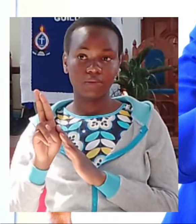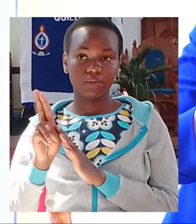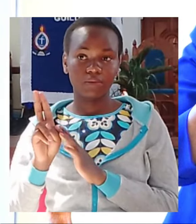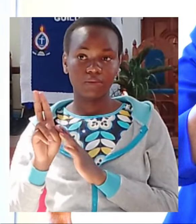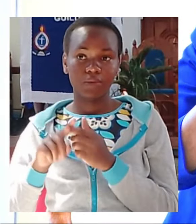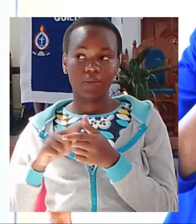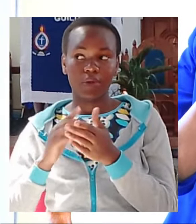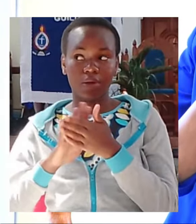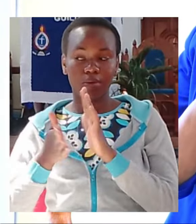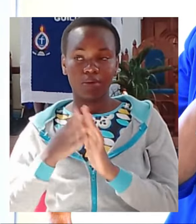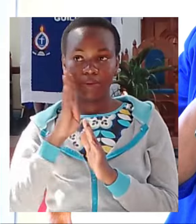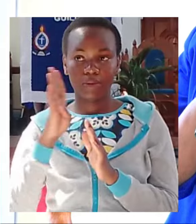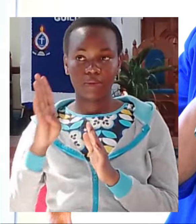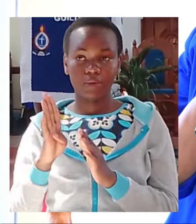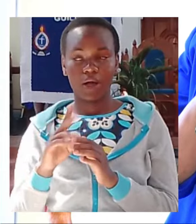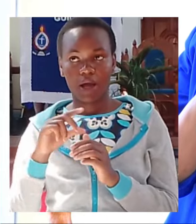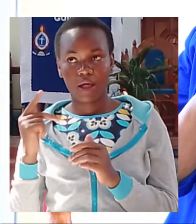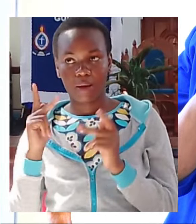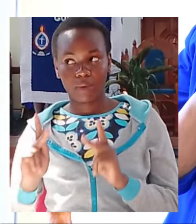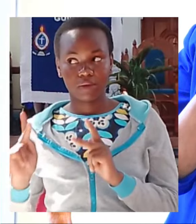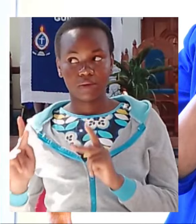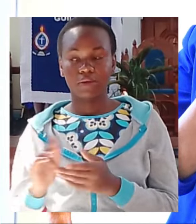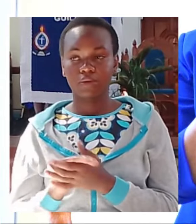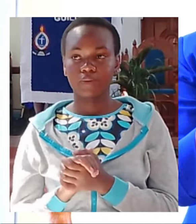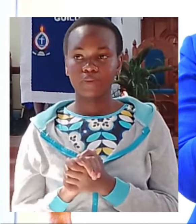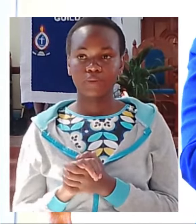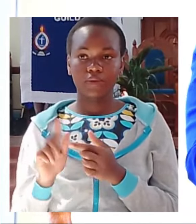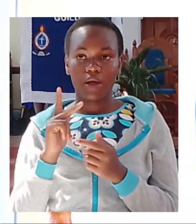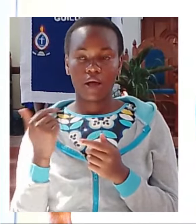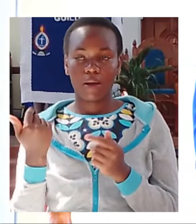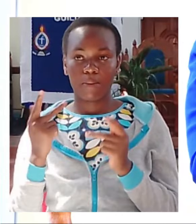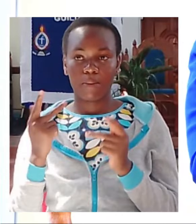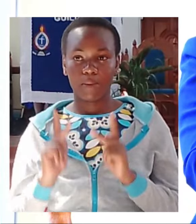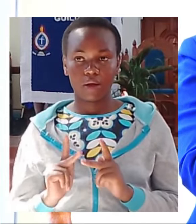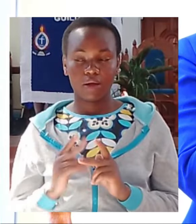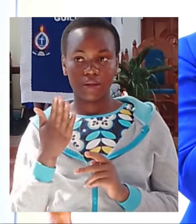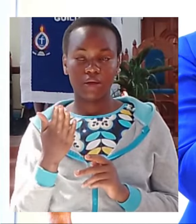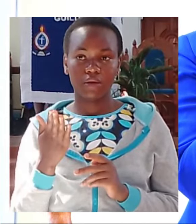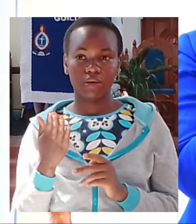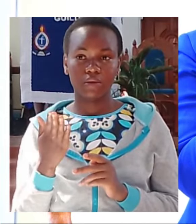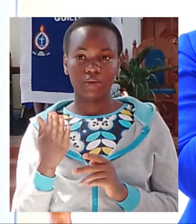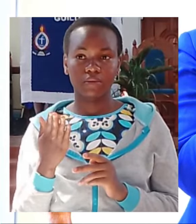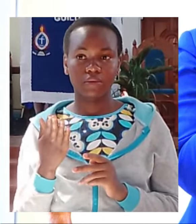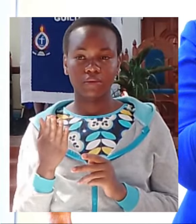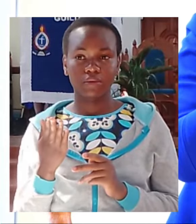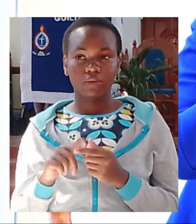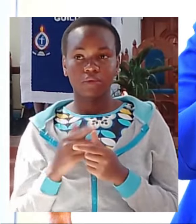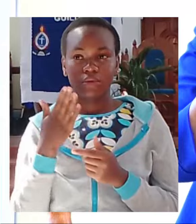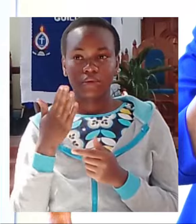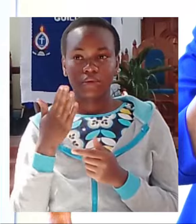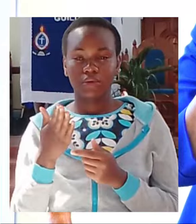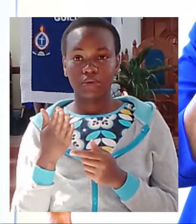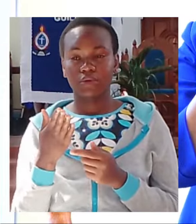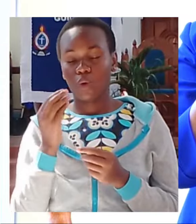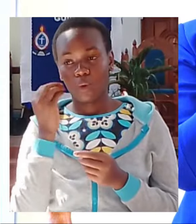I want to be like so and so? Is there anybody who is looking up to you? Ama pengine hata